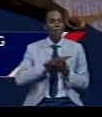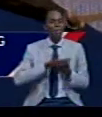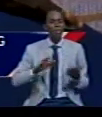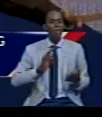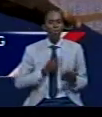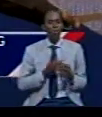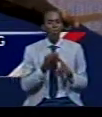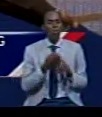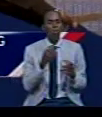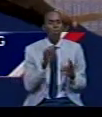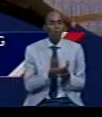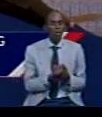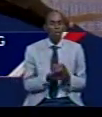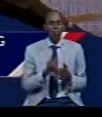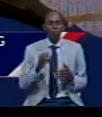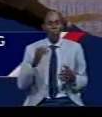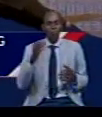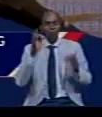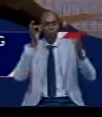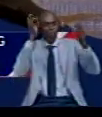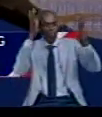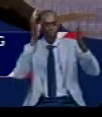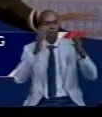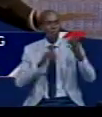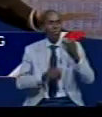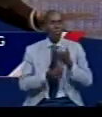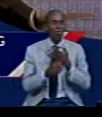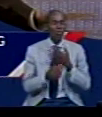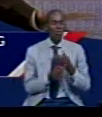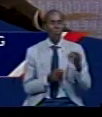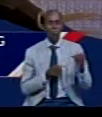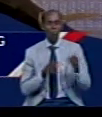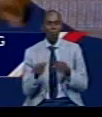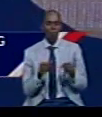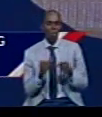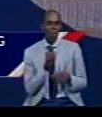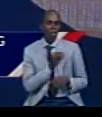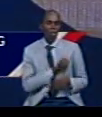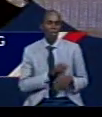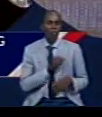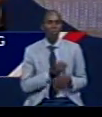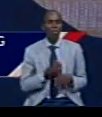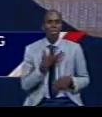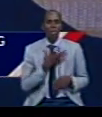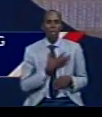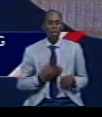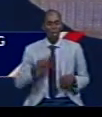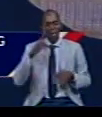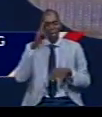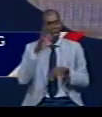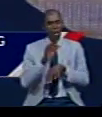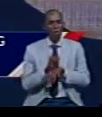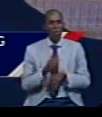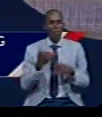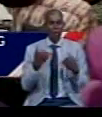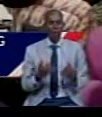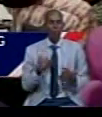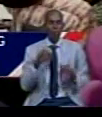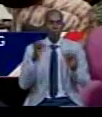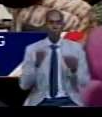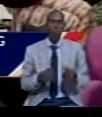violent attitude and violent disposition and violent habit, and now we can follow peace with all